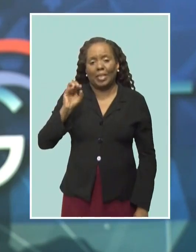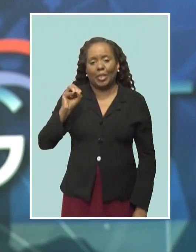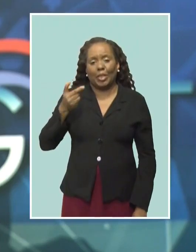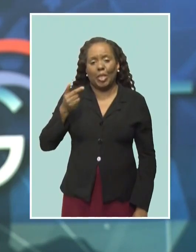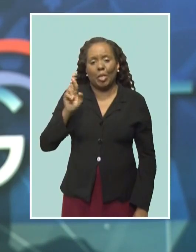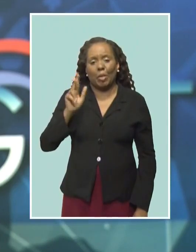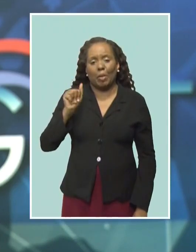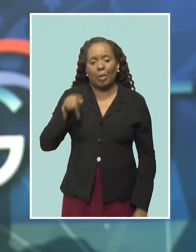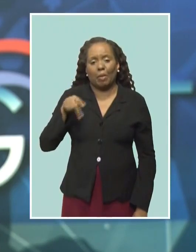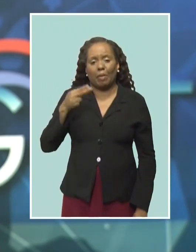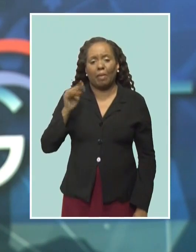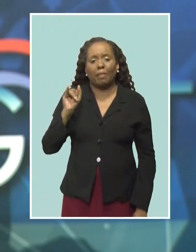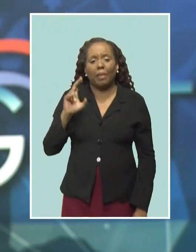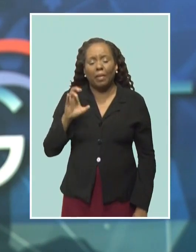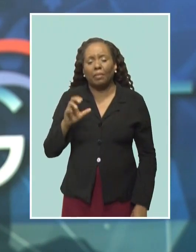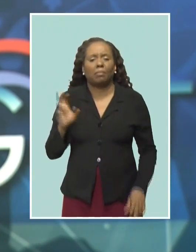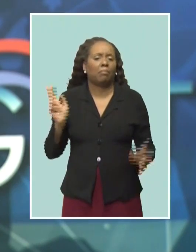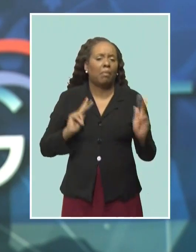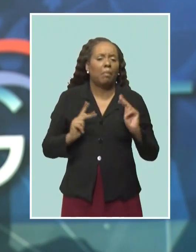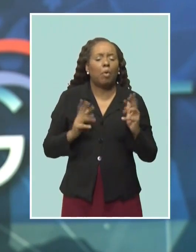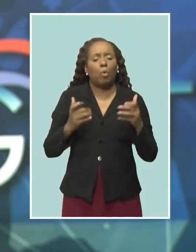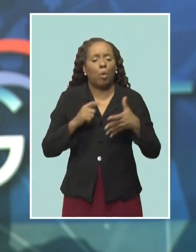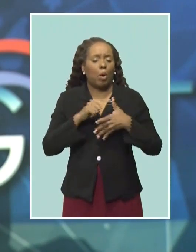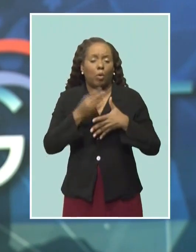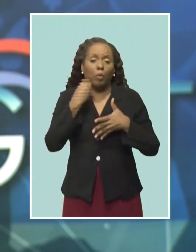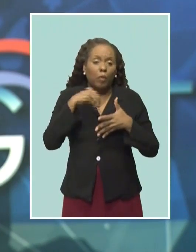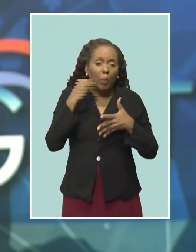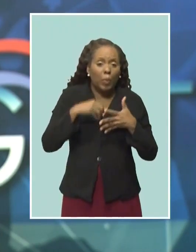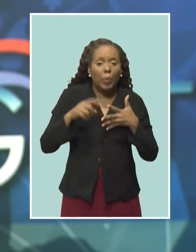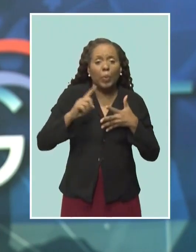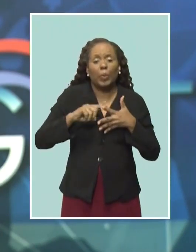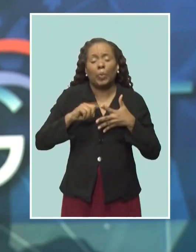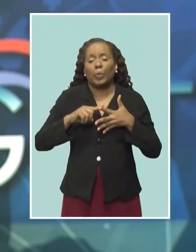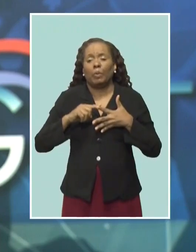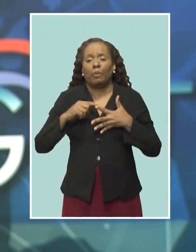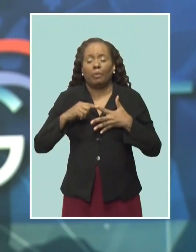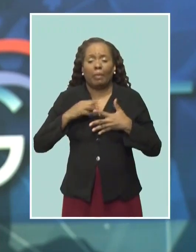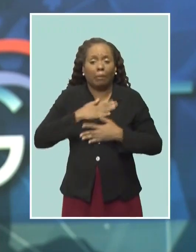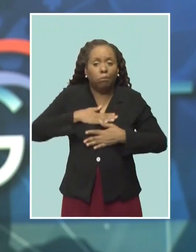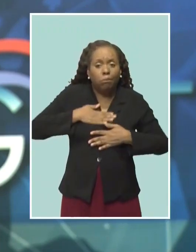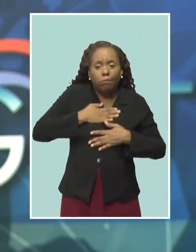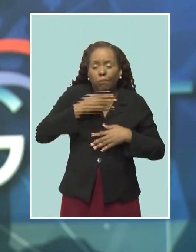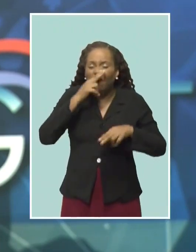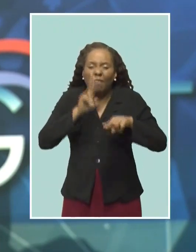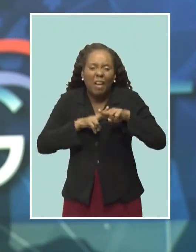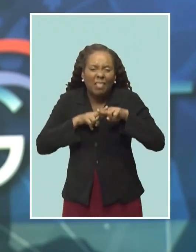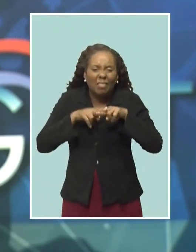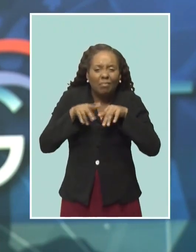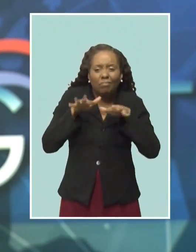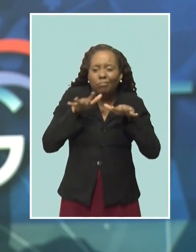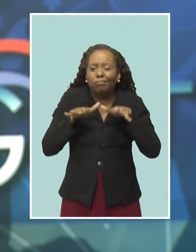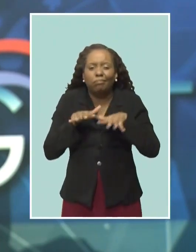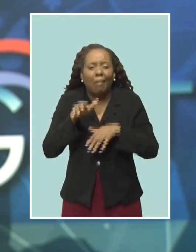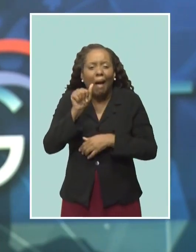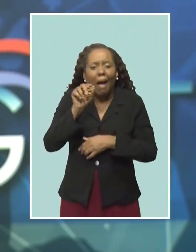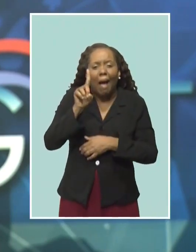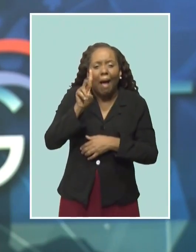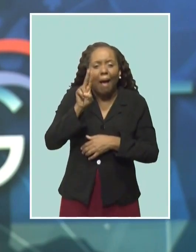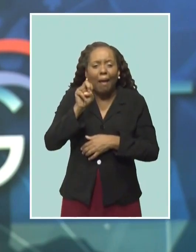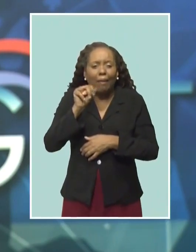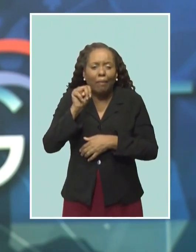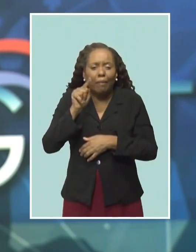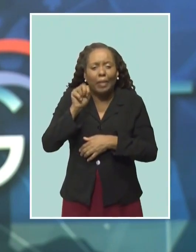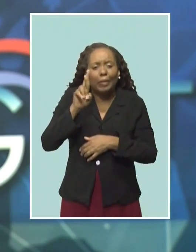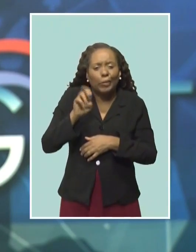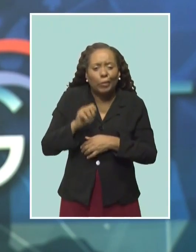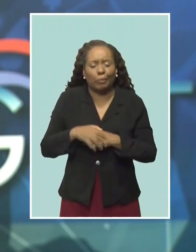variety of interests, from foodies to adventure seekers and families. The list is based on the insights and expertise of National Geographic's